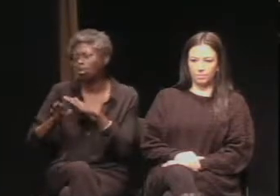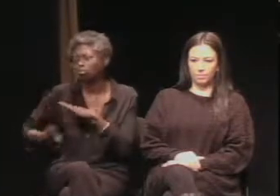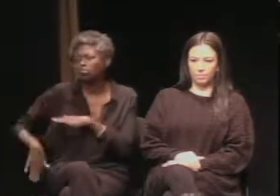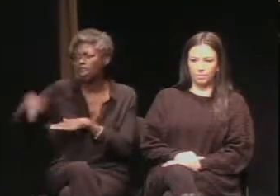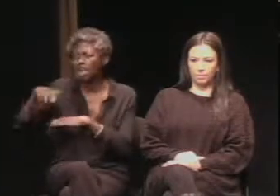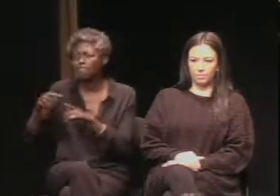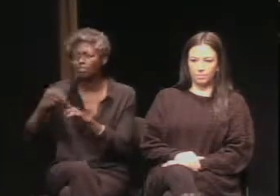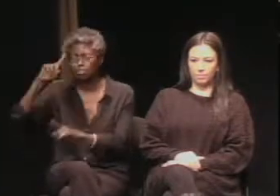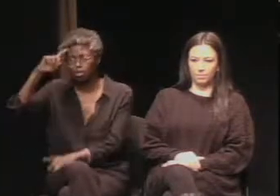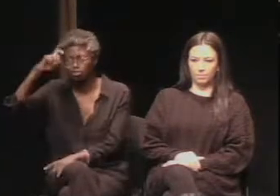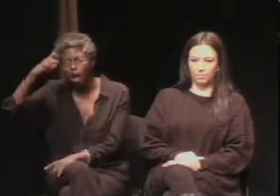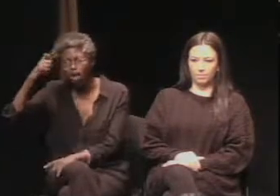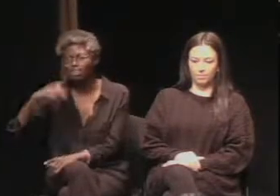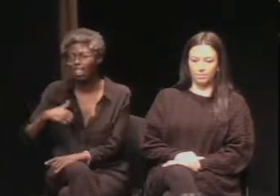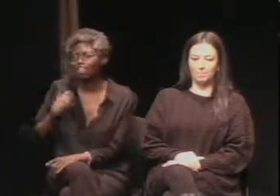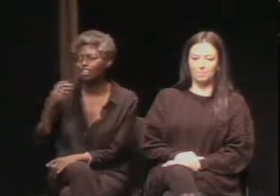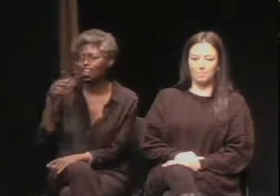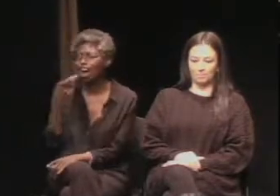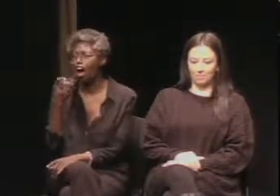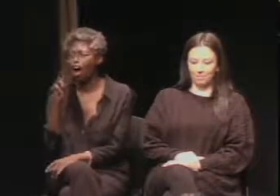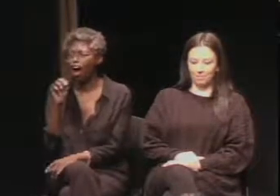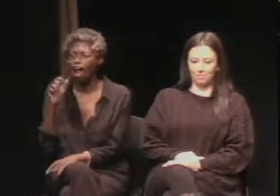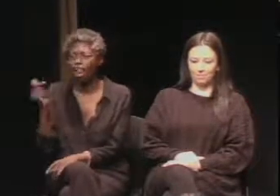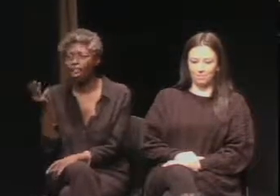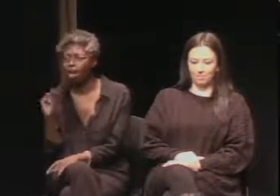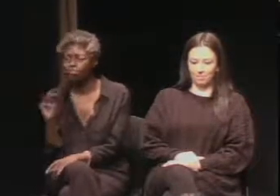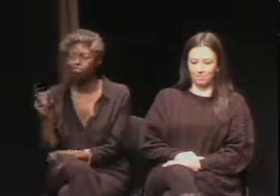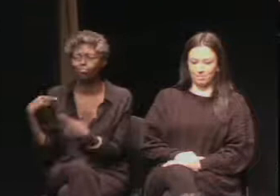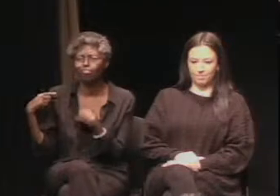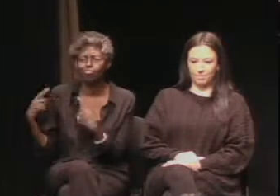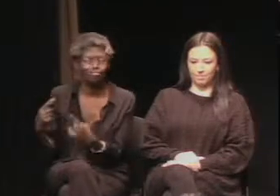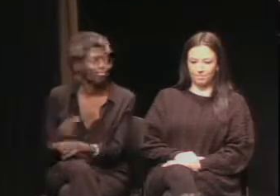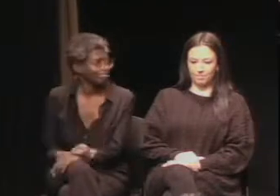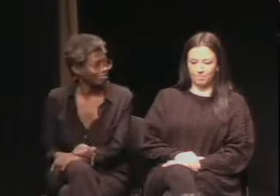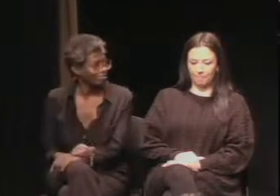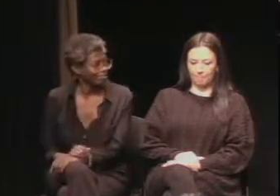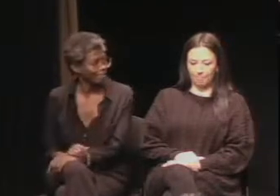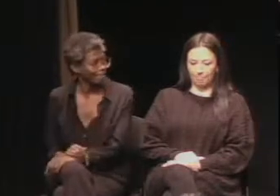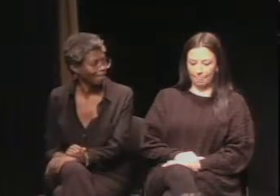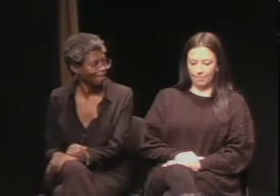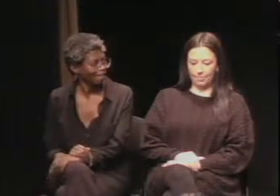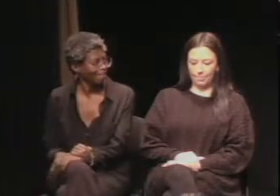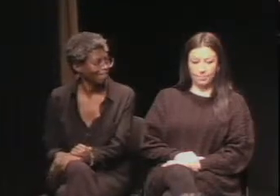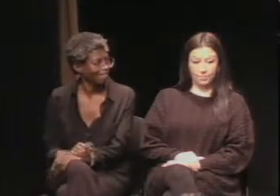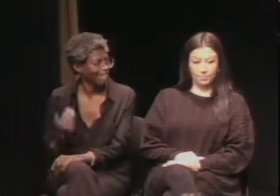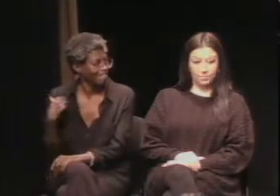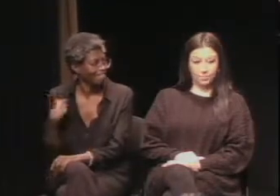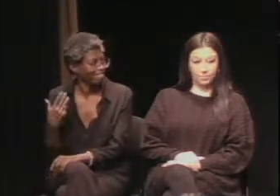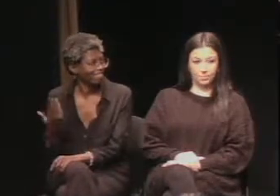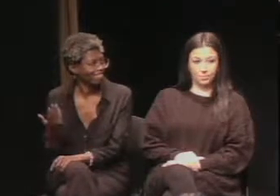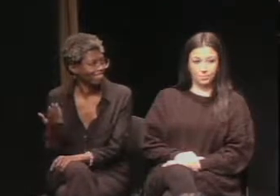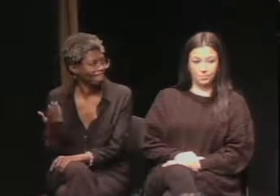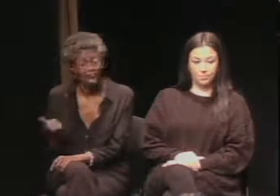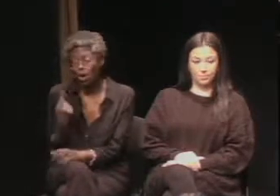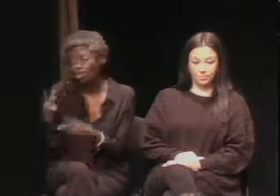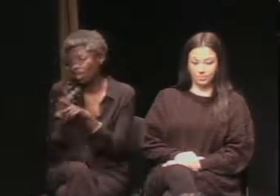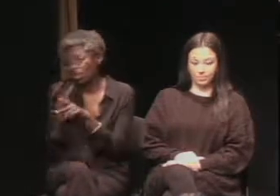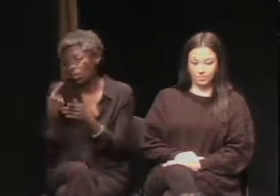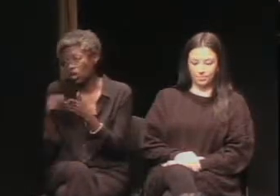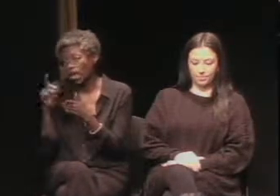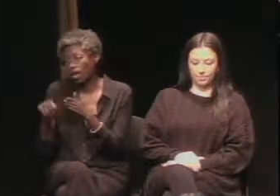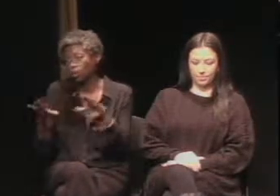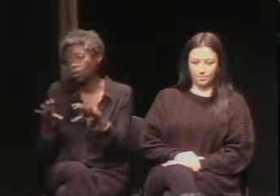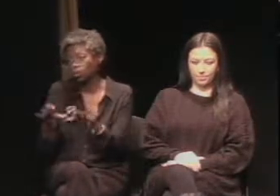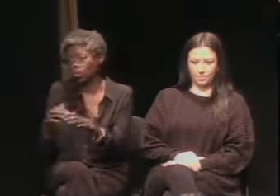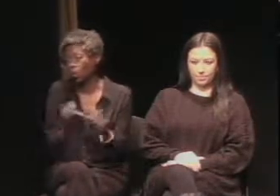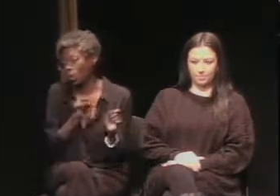Bronx, lived in Harlem before I moved. So. Harlem world. I gotta always figure out what I gotta do to